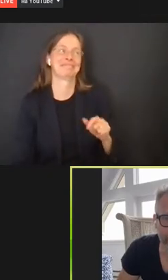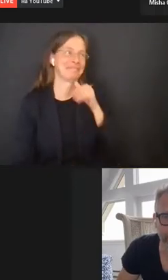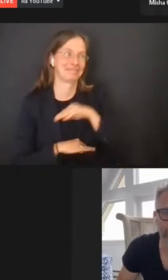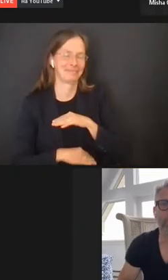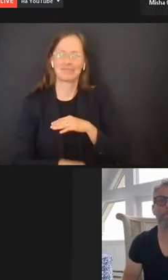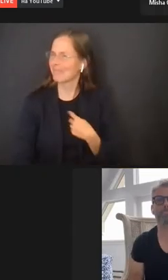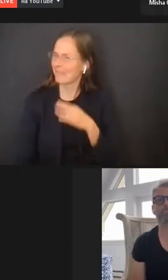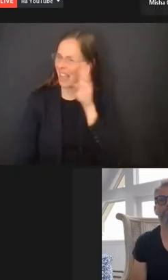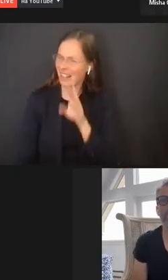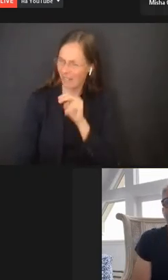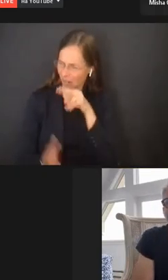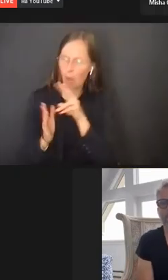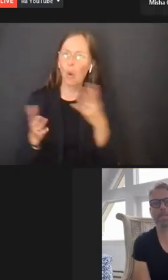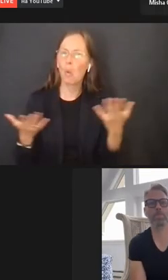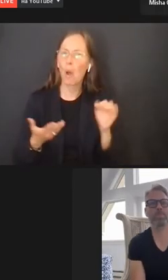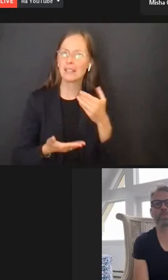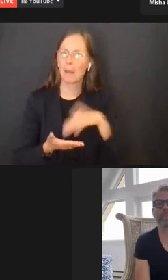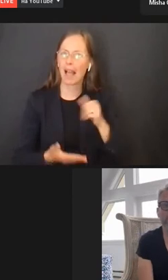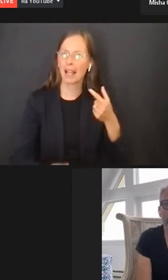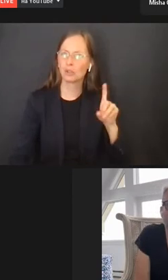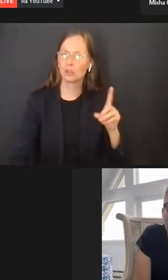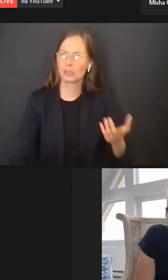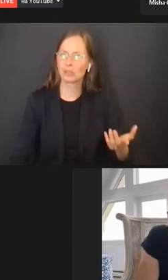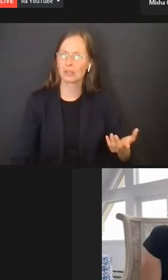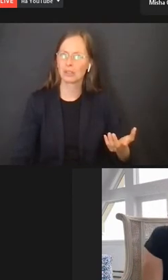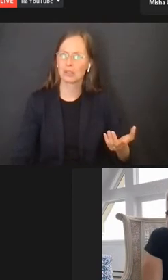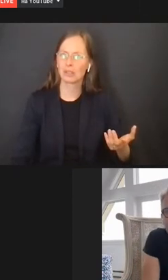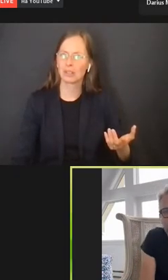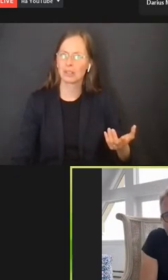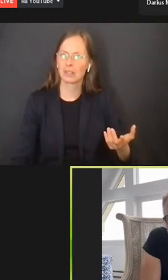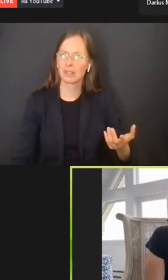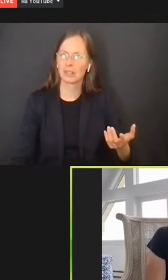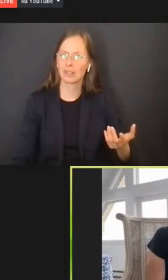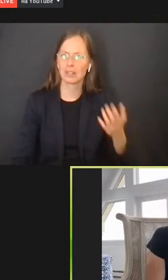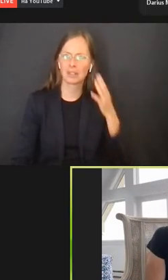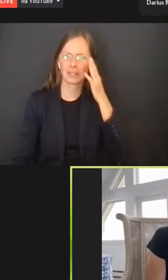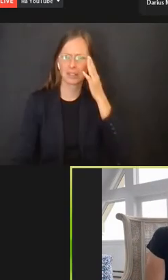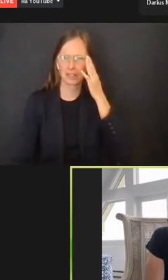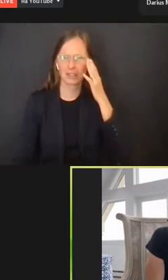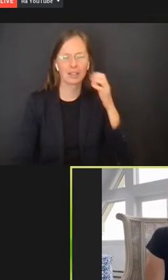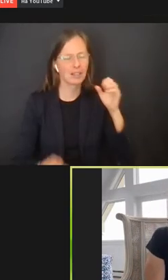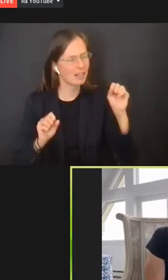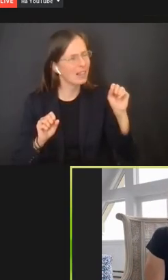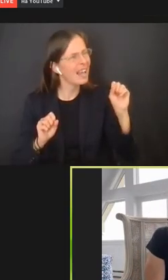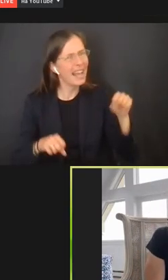even ever looked it up. What is middle-aged? I mean, we're in someone, the middle still, aren't we? Can somebody can Google someone, that and tell